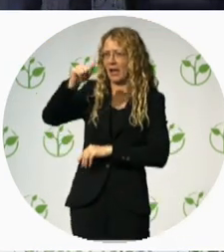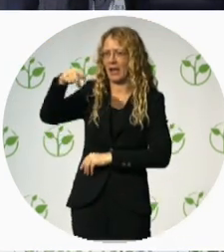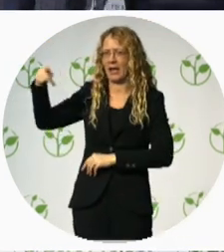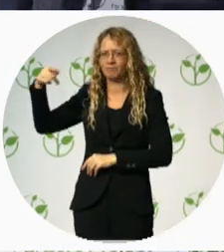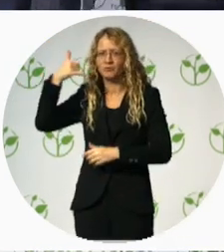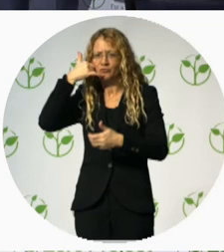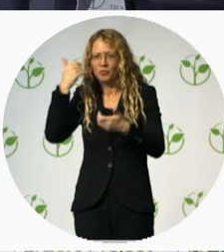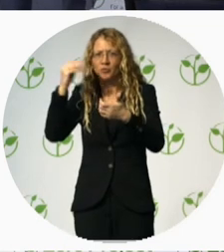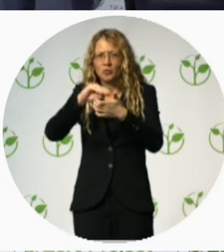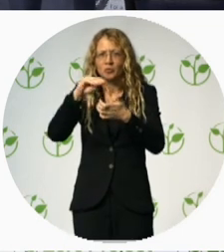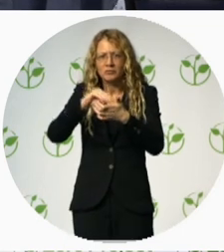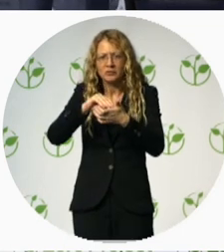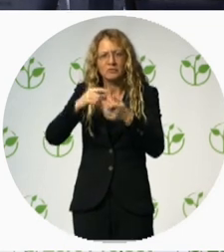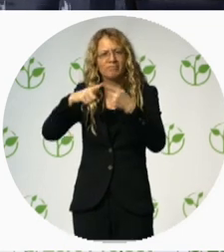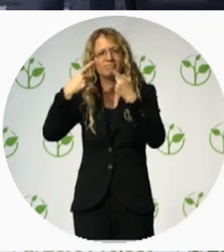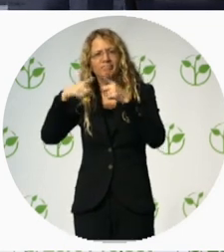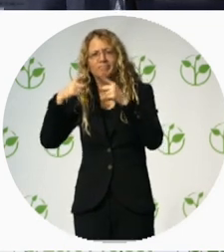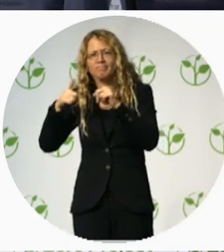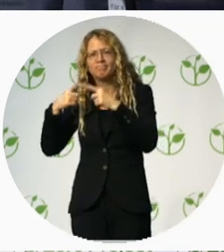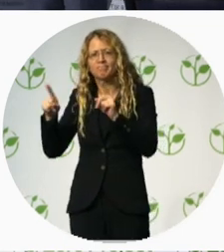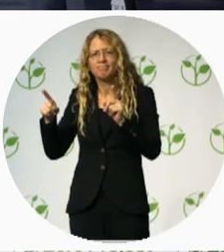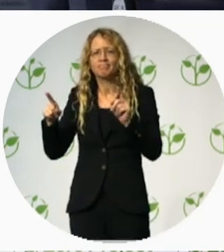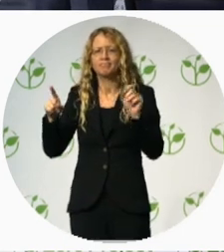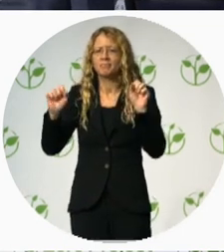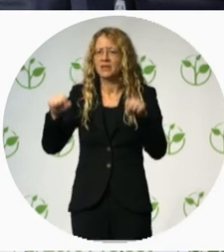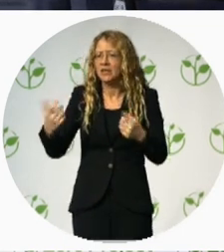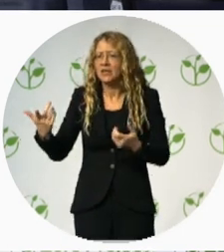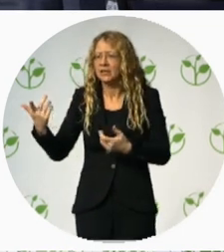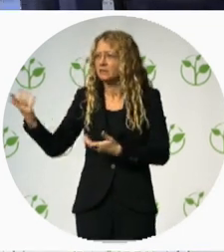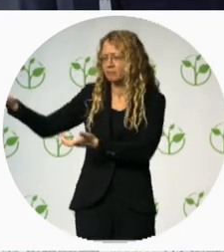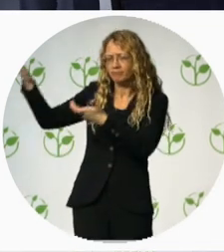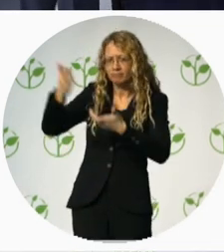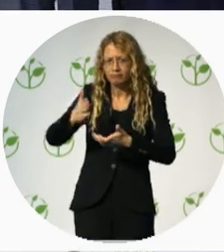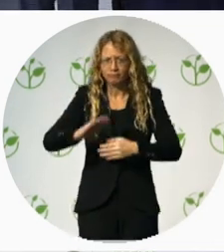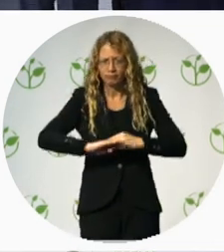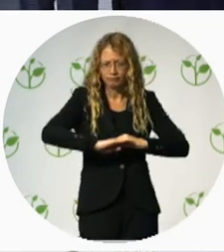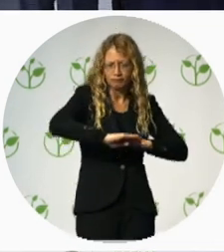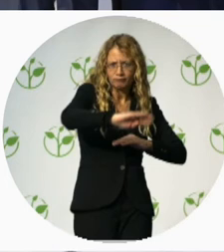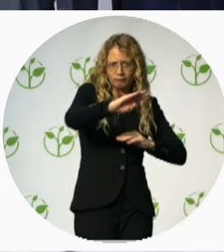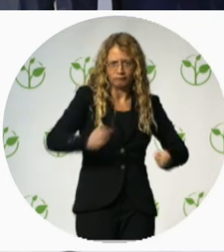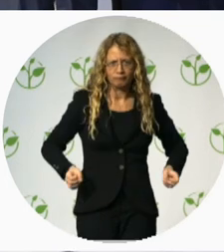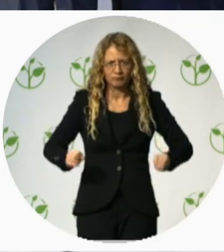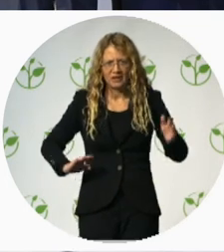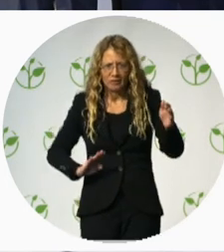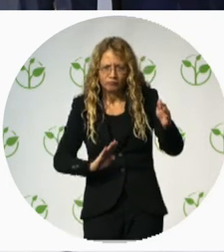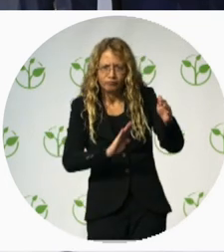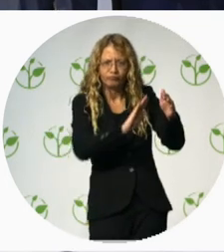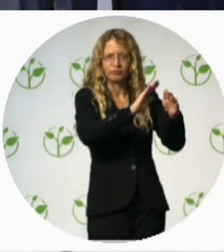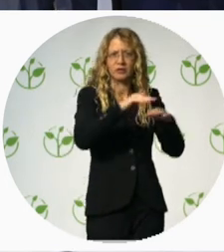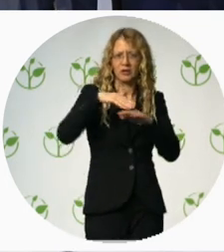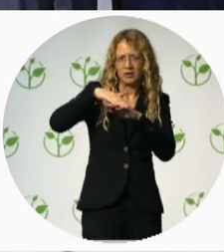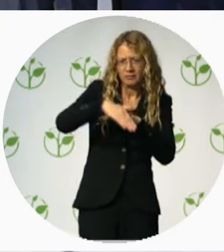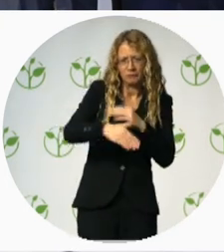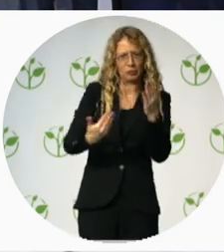Both display the accessibility of over 1,000 venues across Egypt through crowdsourced reviews.